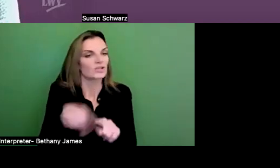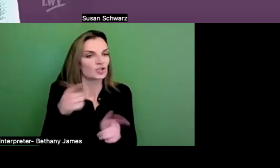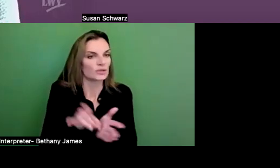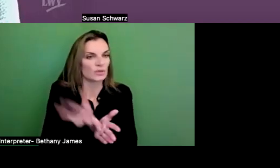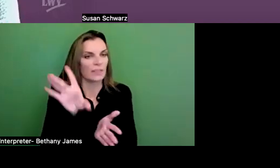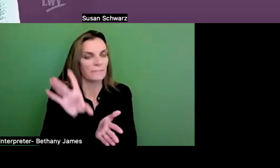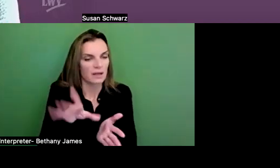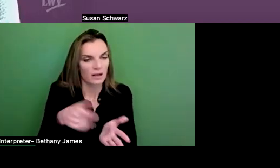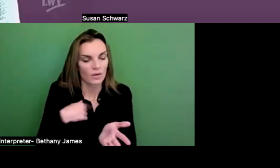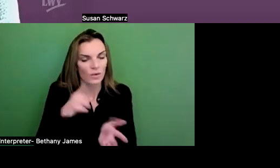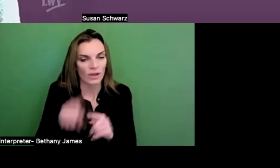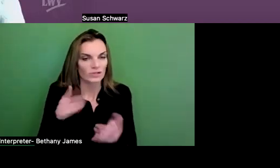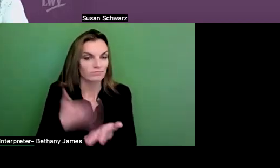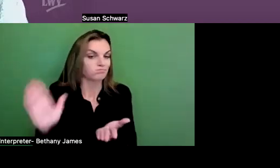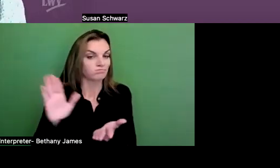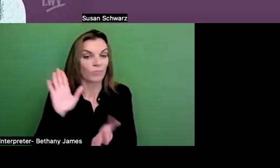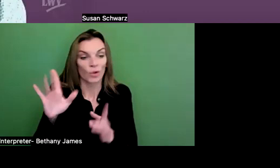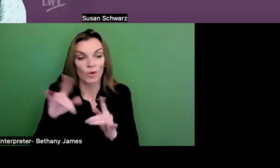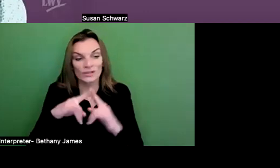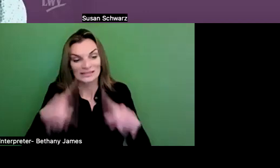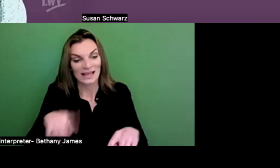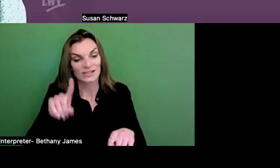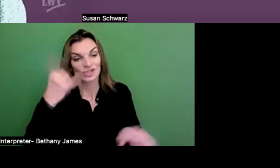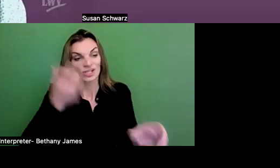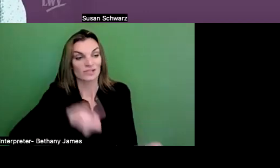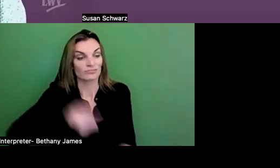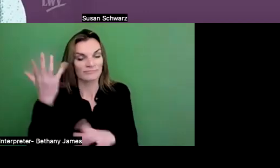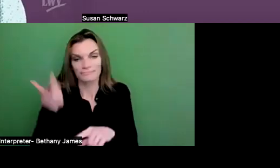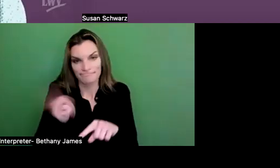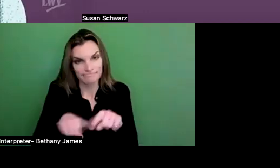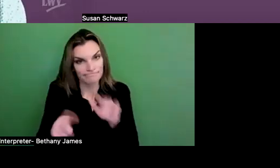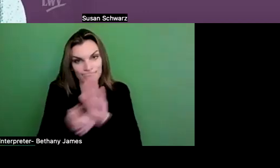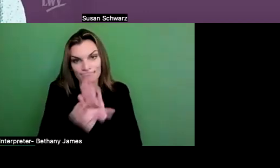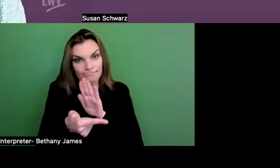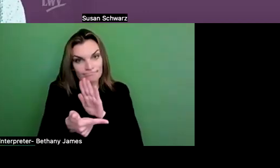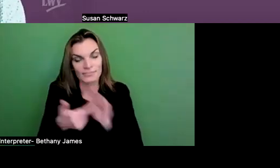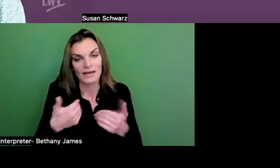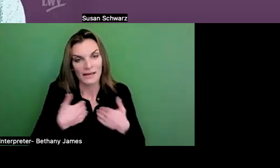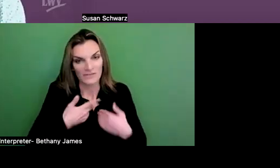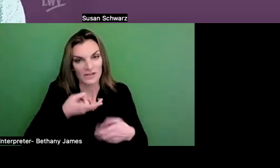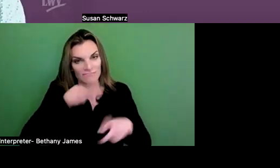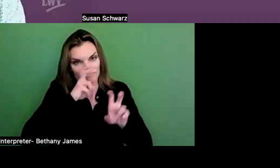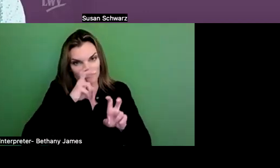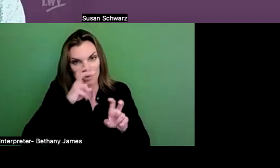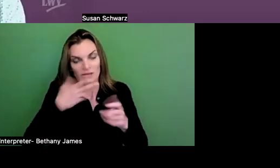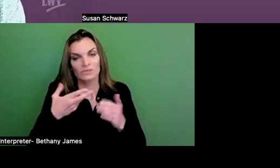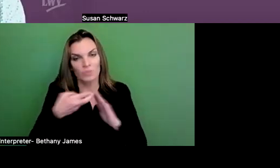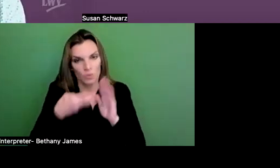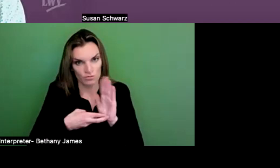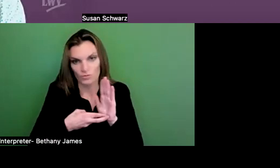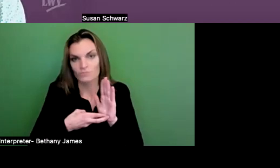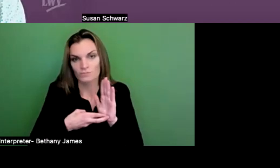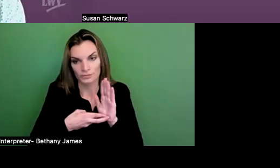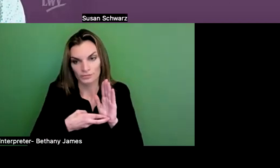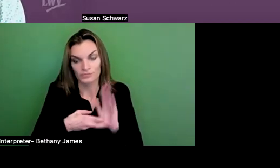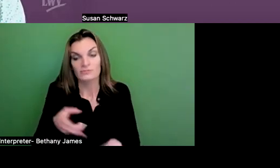property. We can't simply remove their tents. It's very strict on what the village can do. Unless we offer